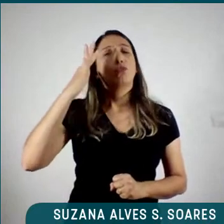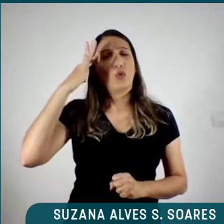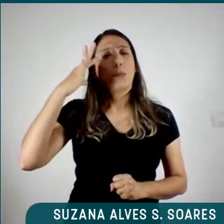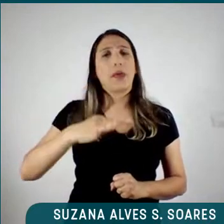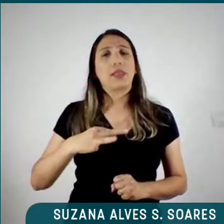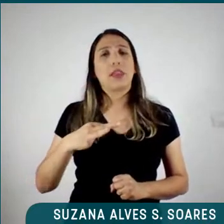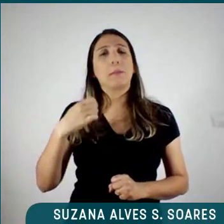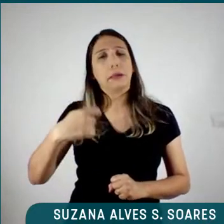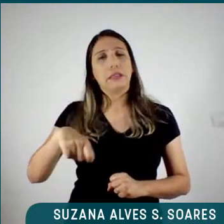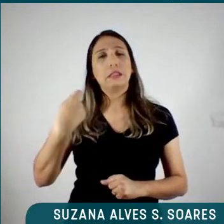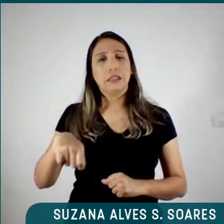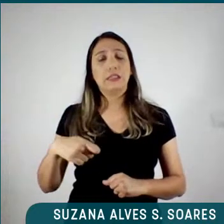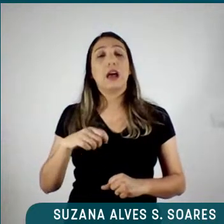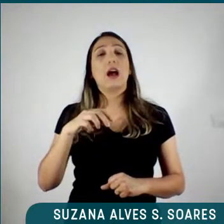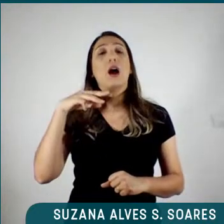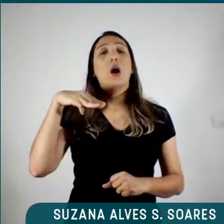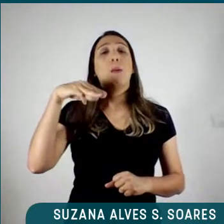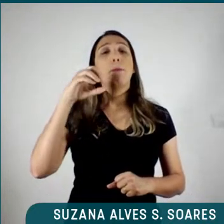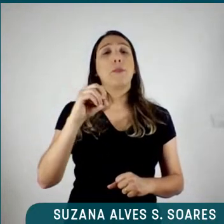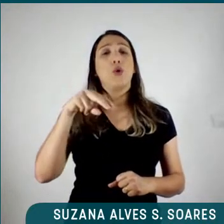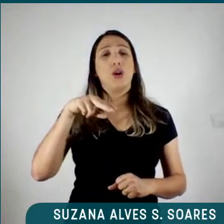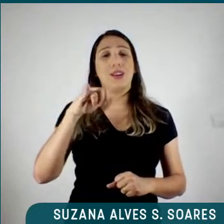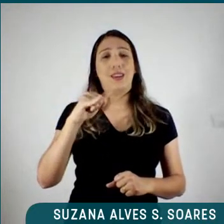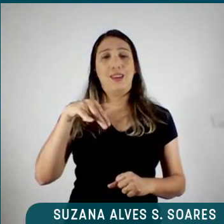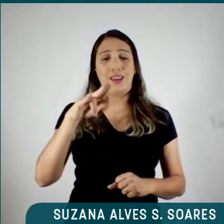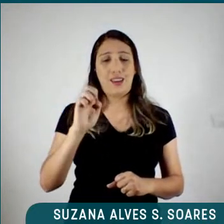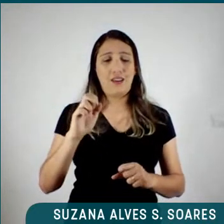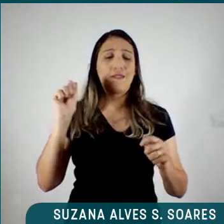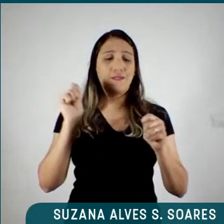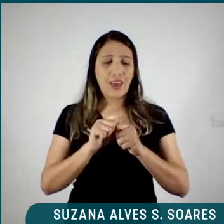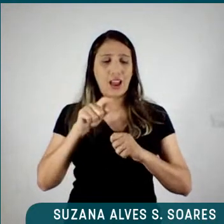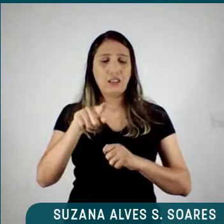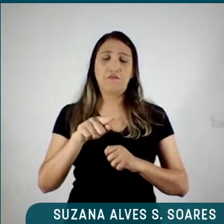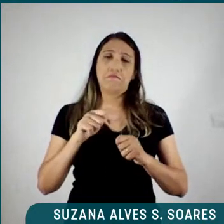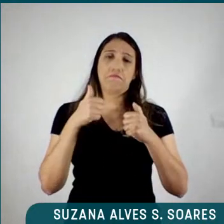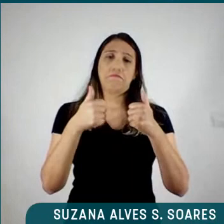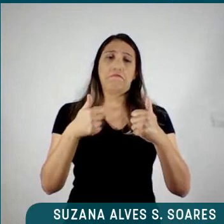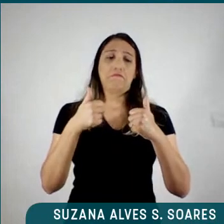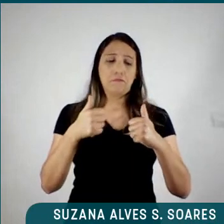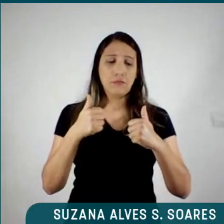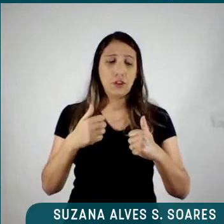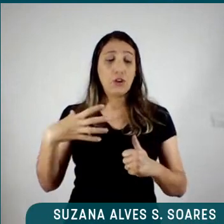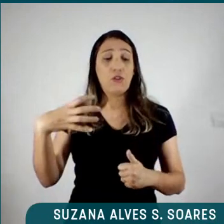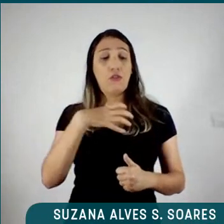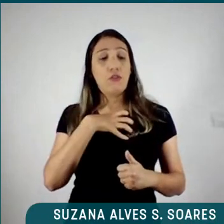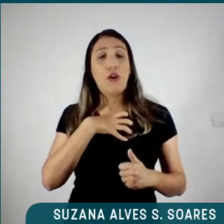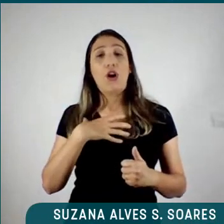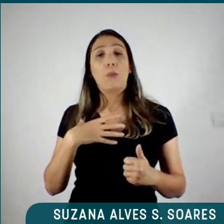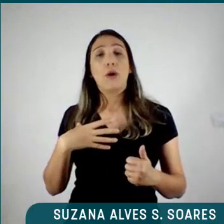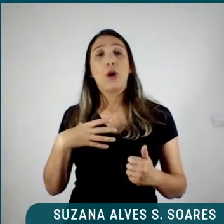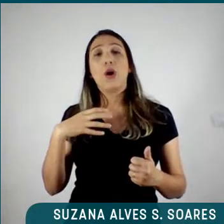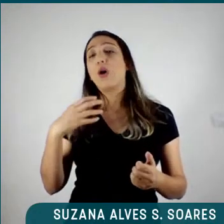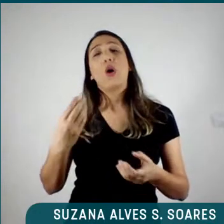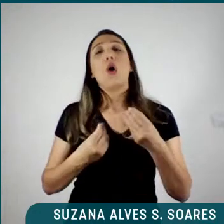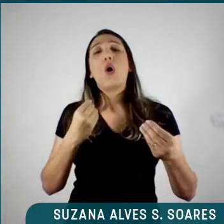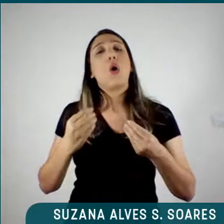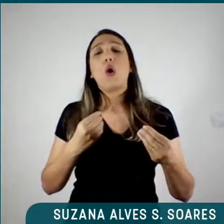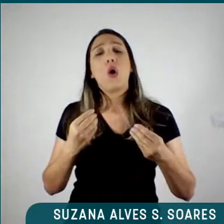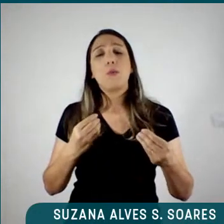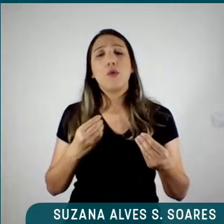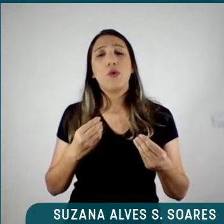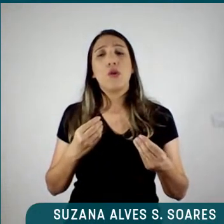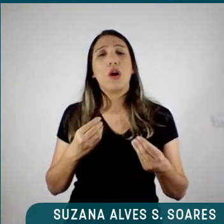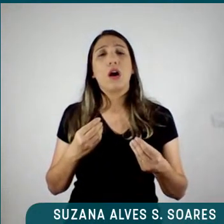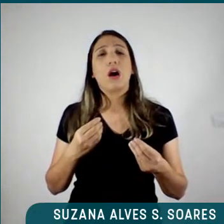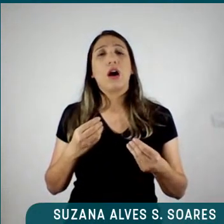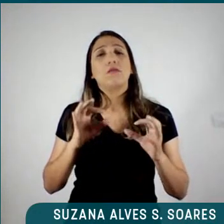acho que a fundamental. Monique faz isso muito bem. E a forma como Monique is a person that deals with that quite muito